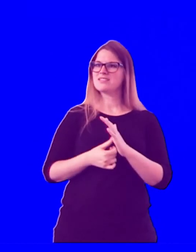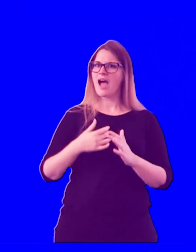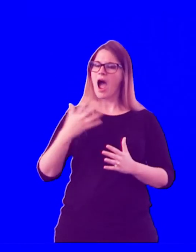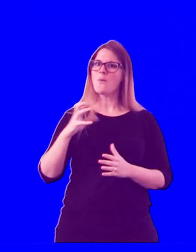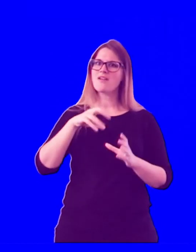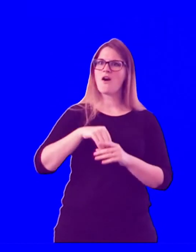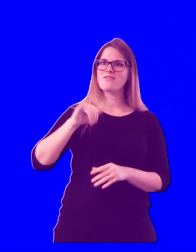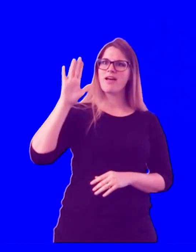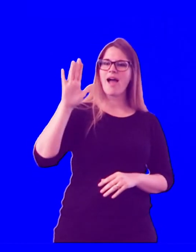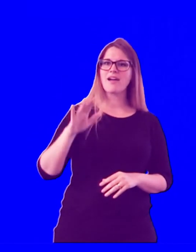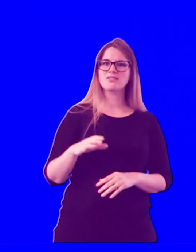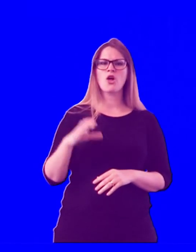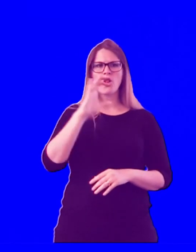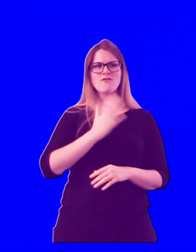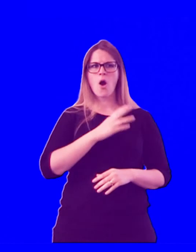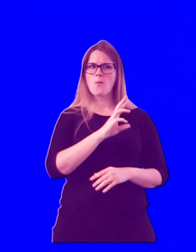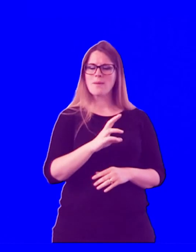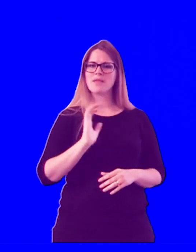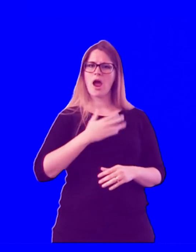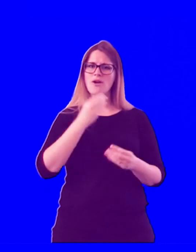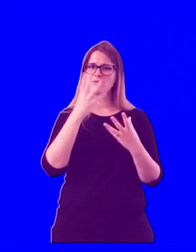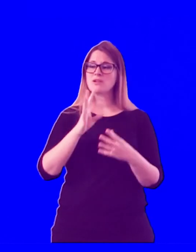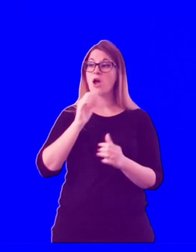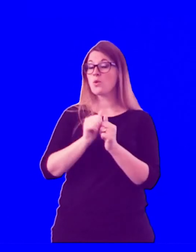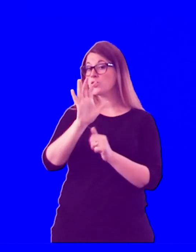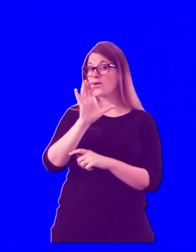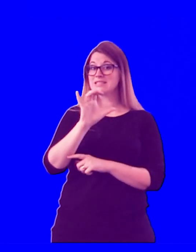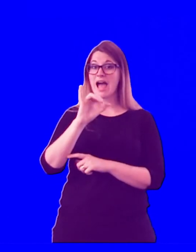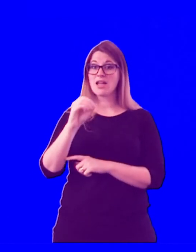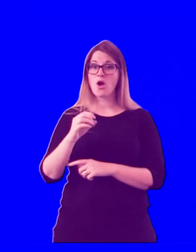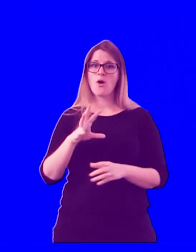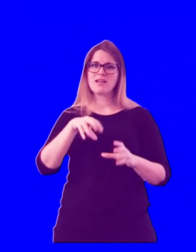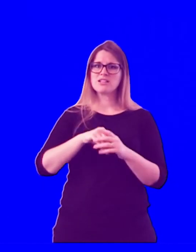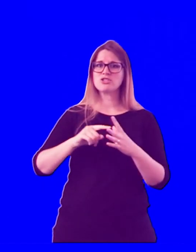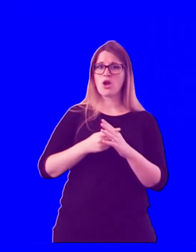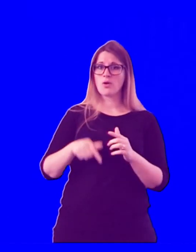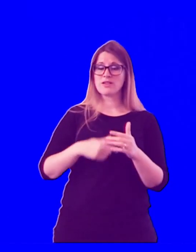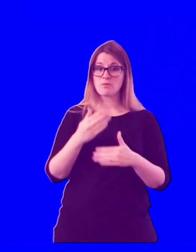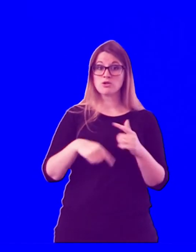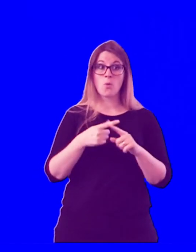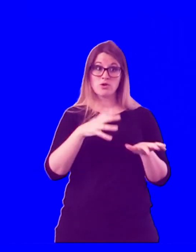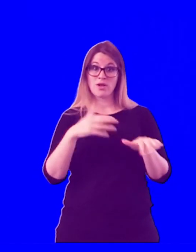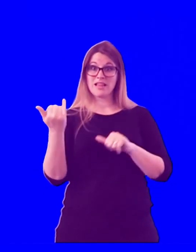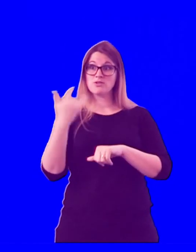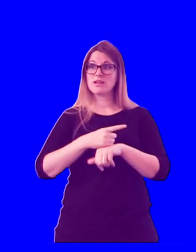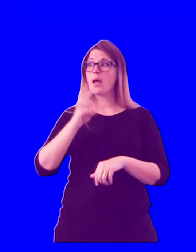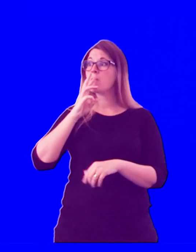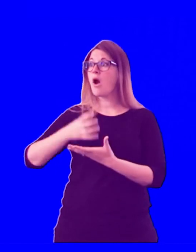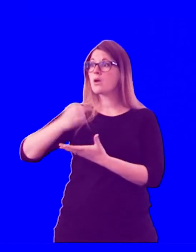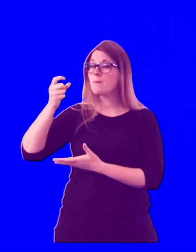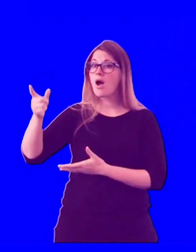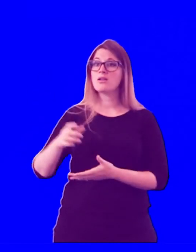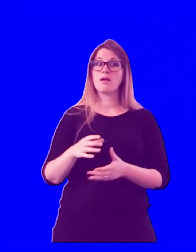hey, I could do that too, look for the website, look for the information, talk to your CIOs, and get started in that process. So when you leave here, take bottles of